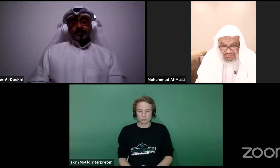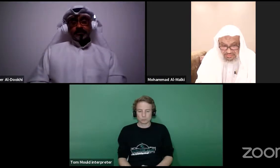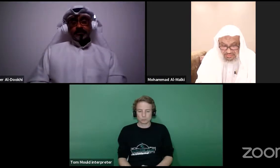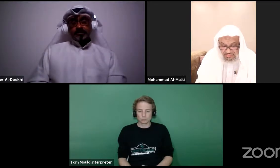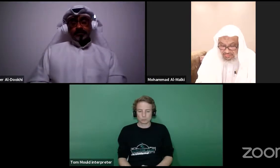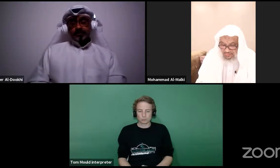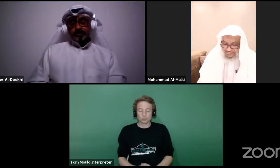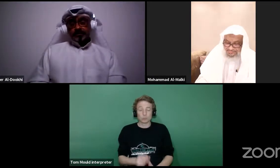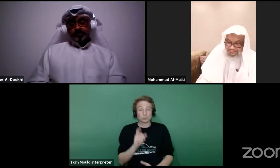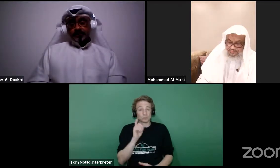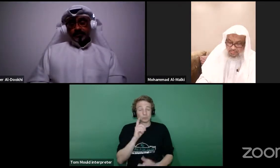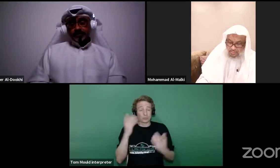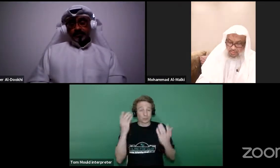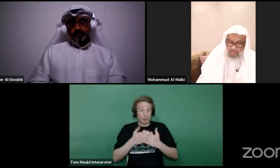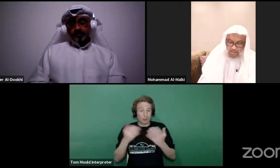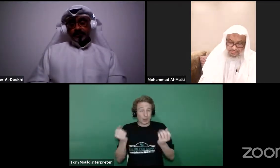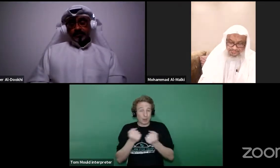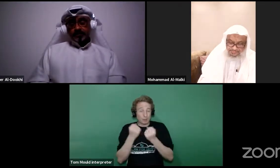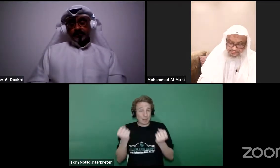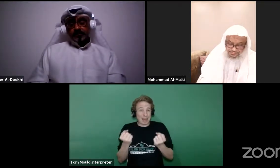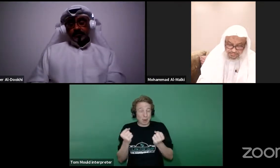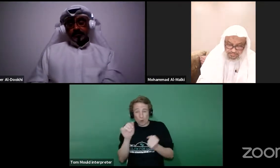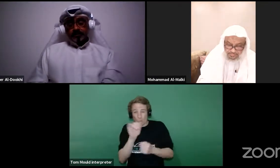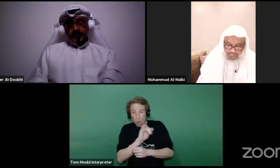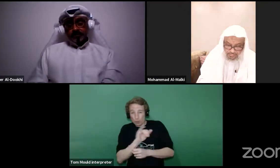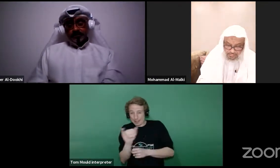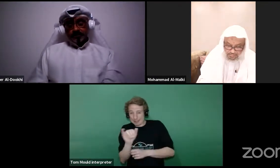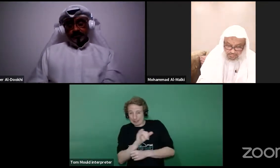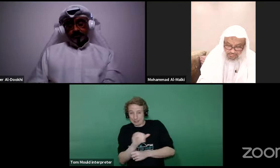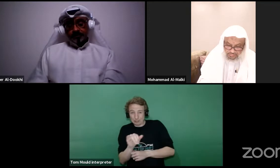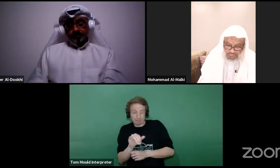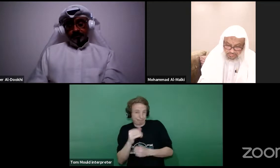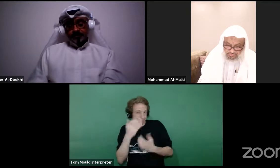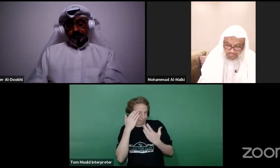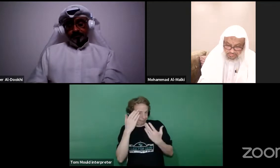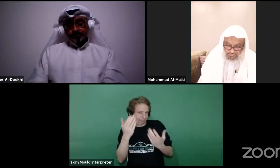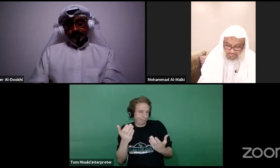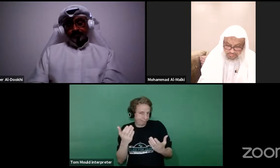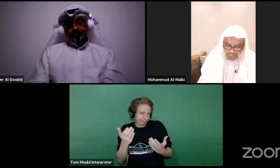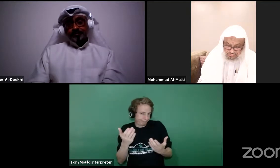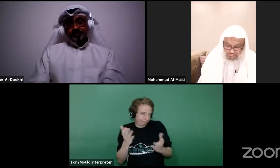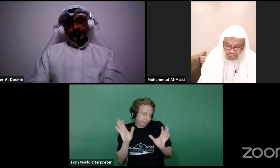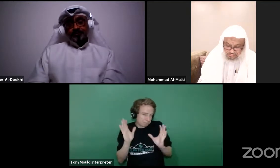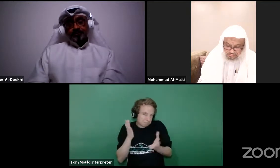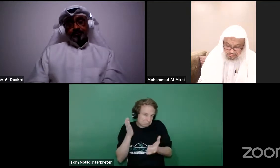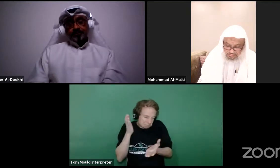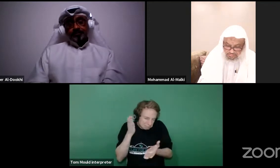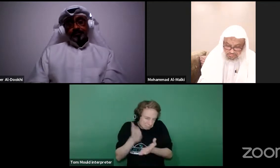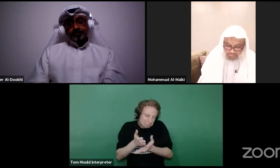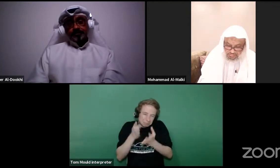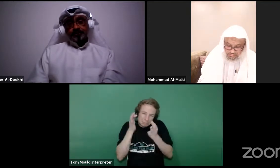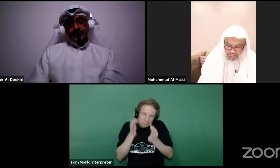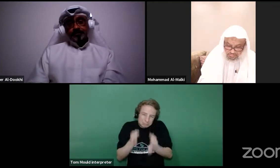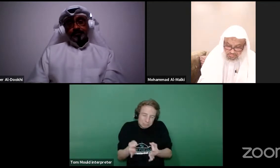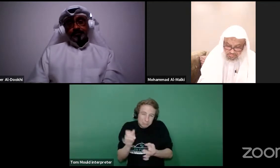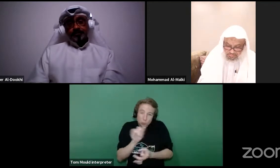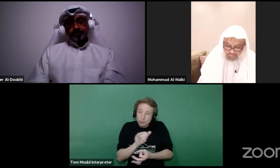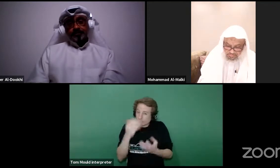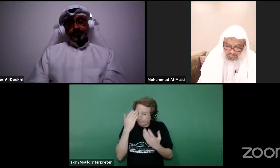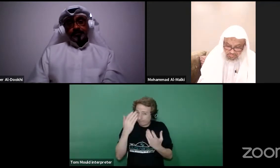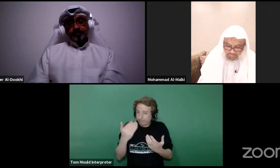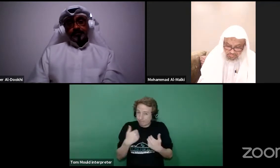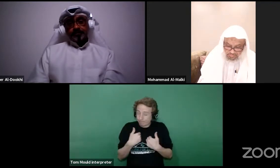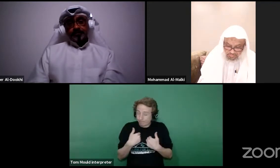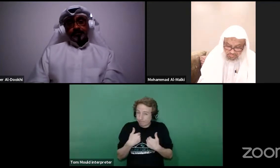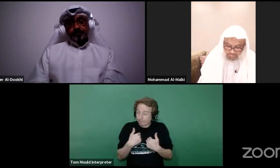night of power, its actual night itself is not known. But the most likely night that it will occur is on